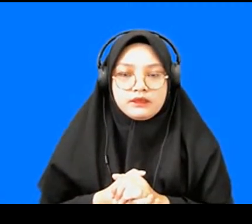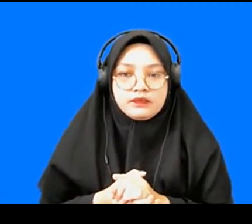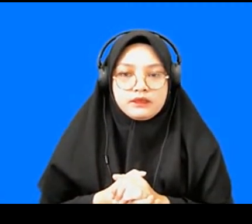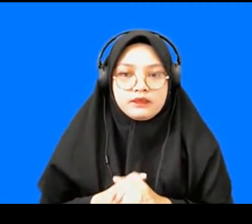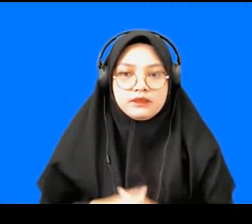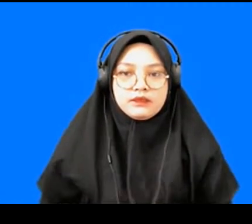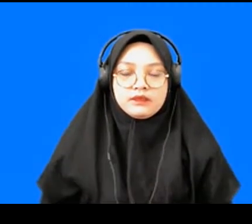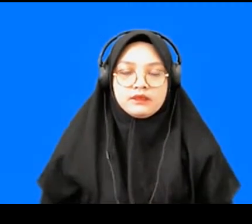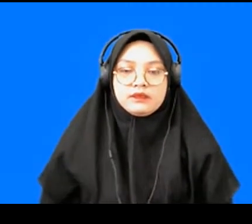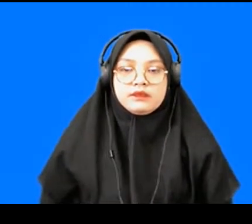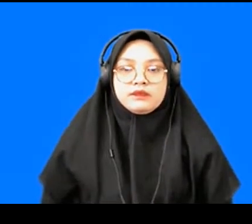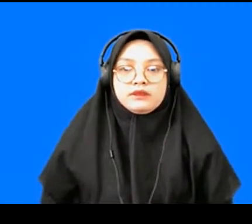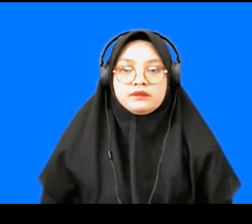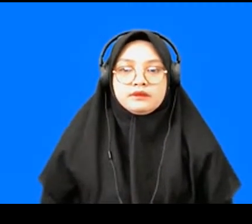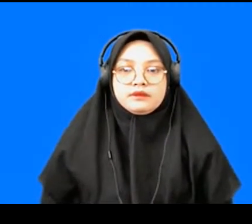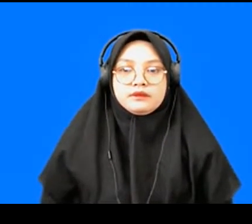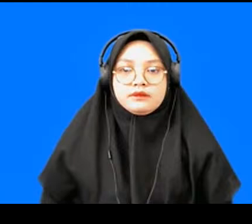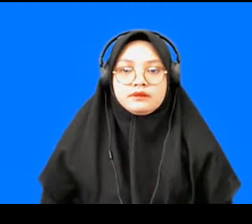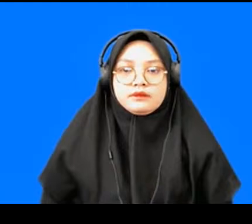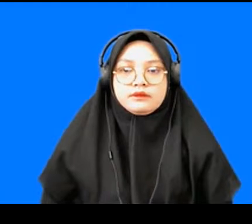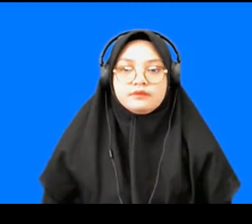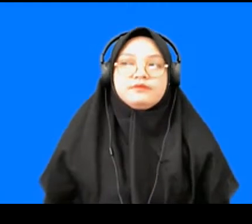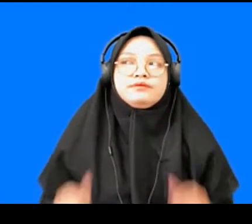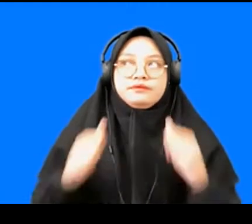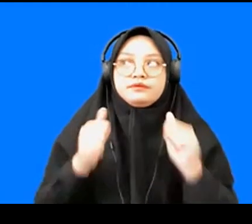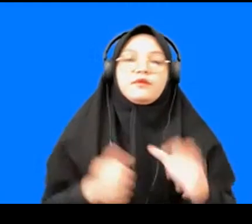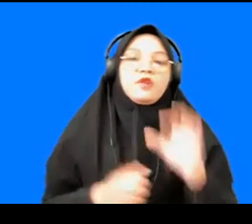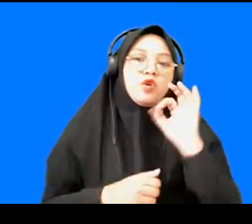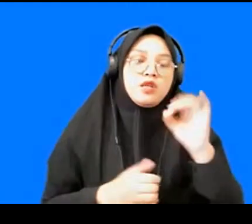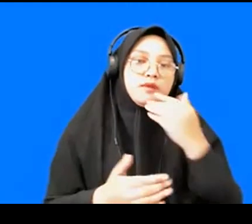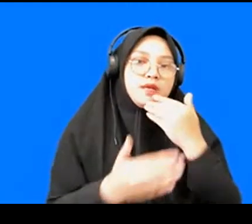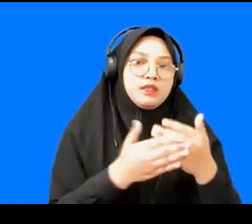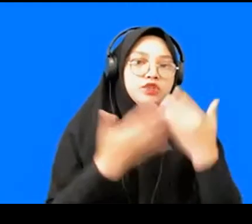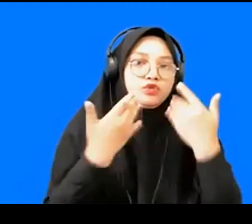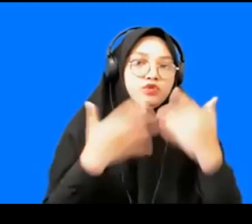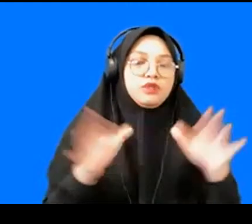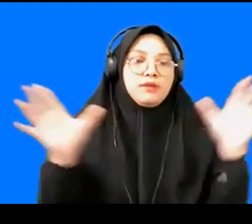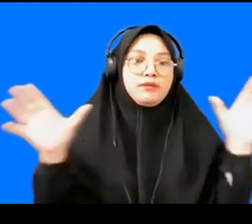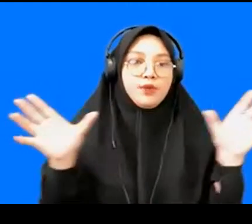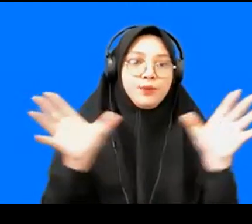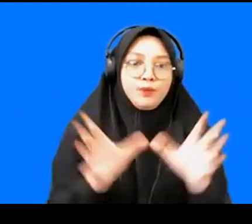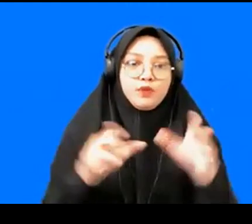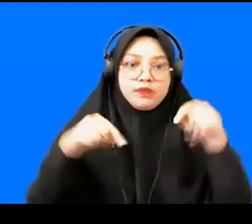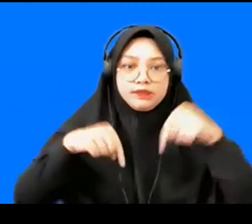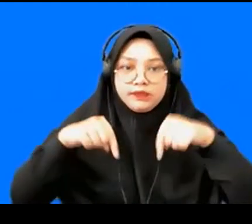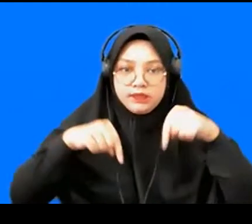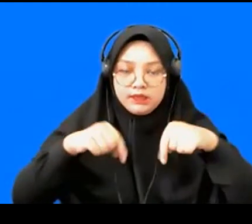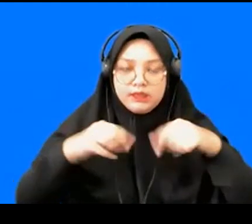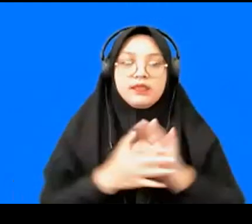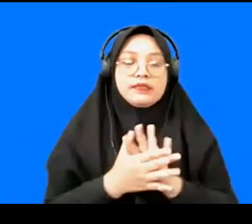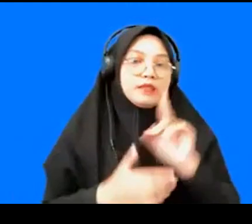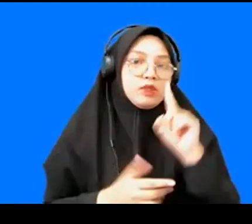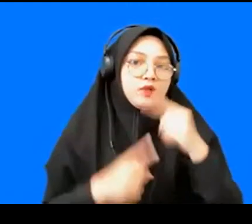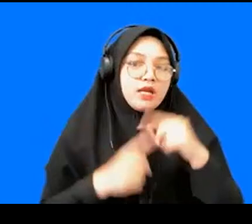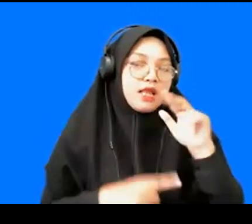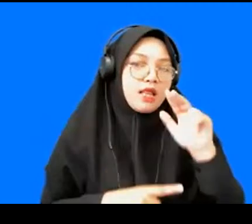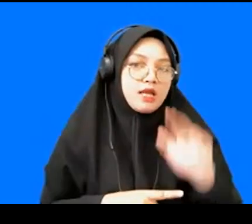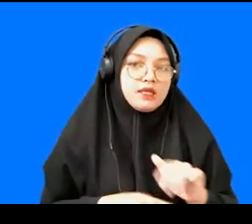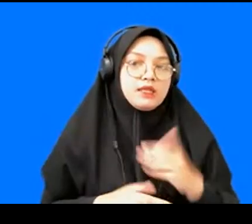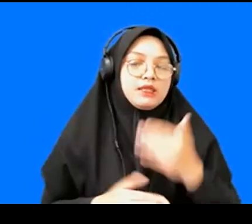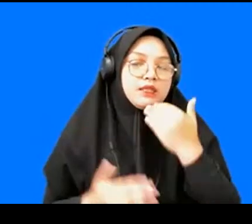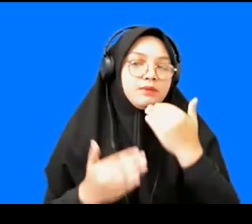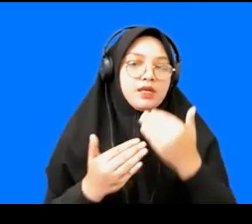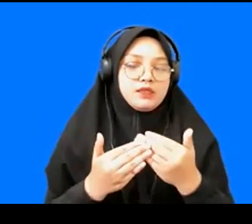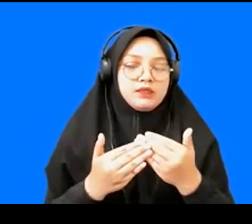Okay. Right. Okay. Once again, thank you so much for all